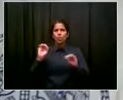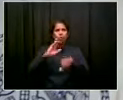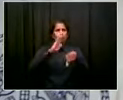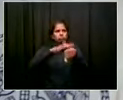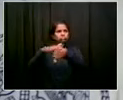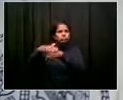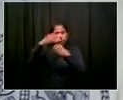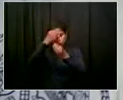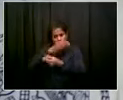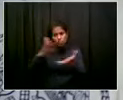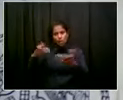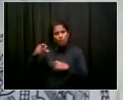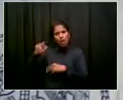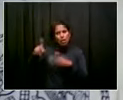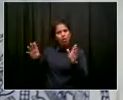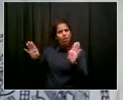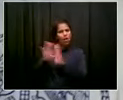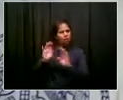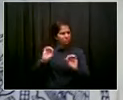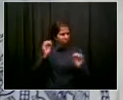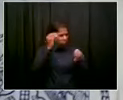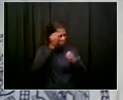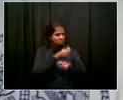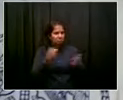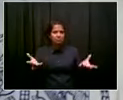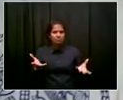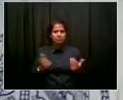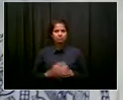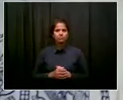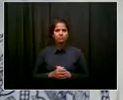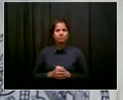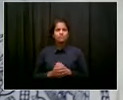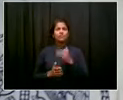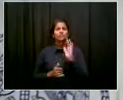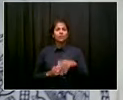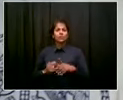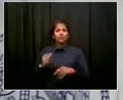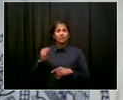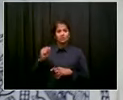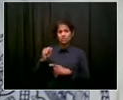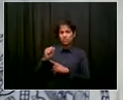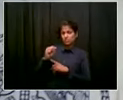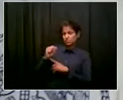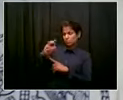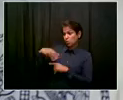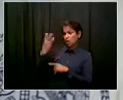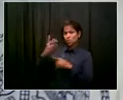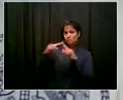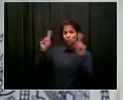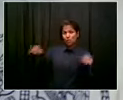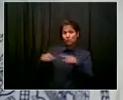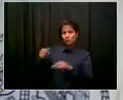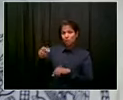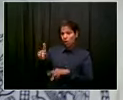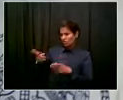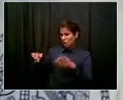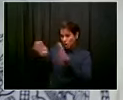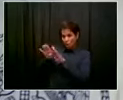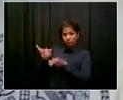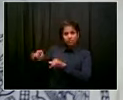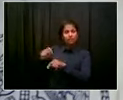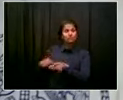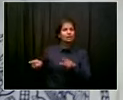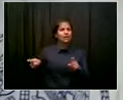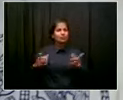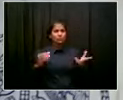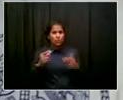whether you think the curfew at washington square park should continue this weekend and did you direct the nytd to close down tompkins on